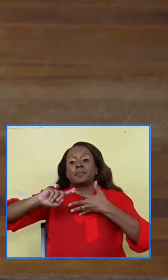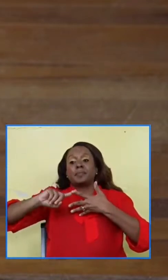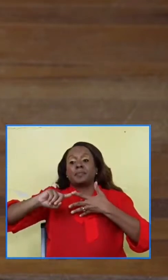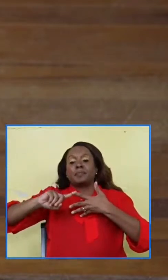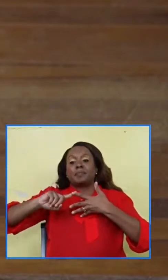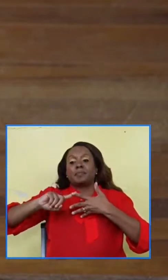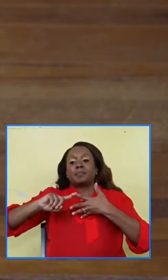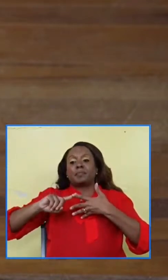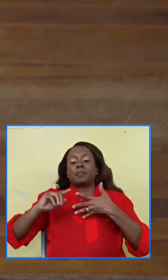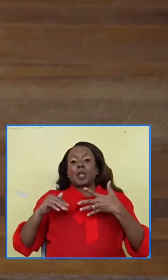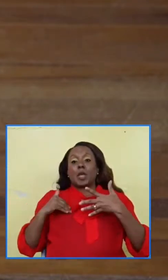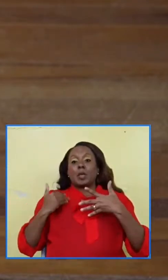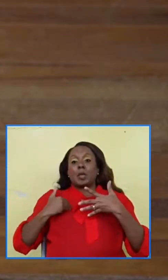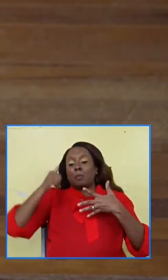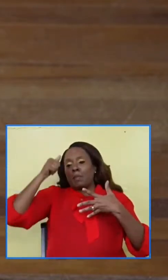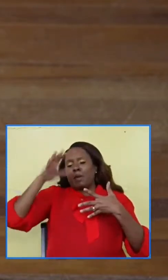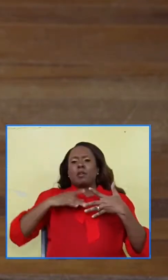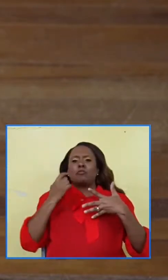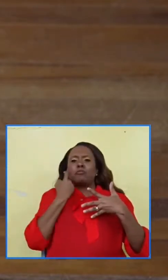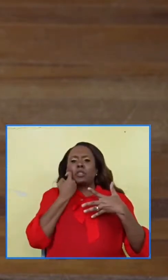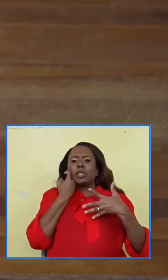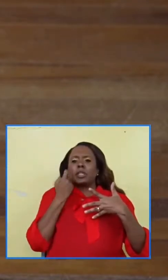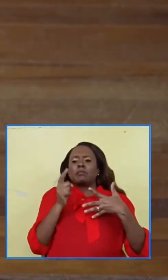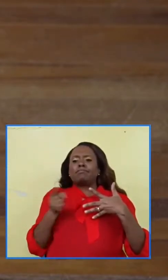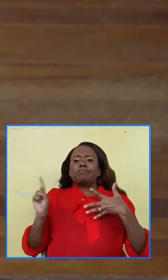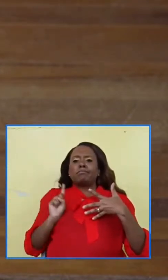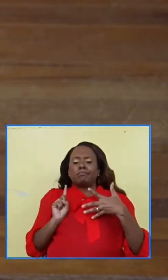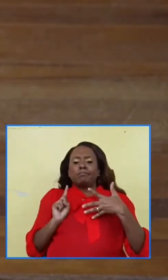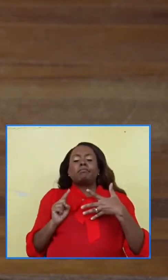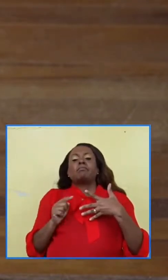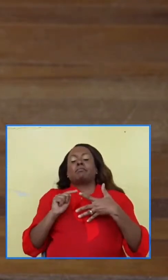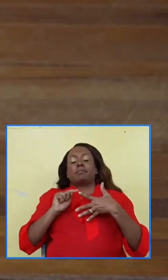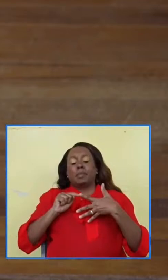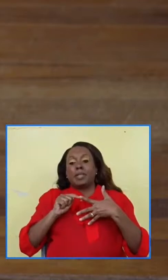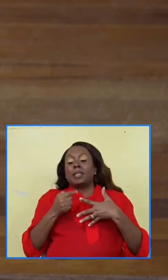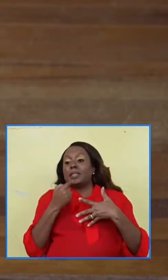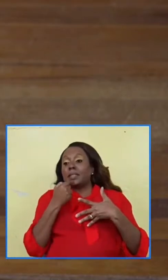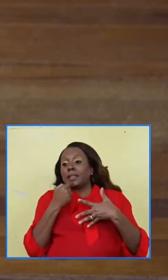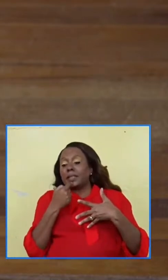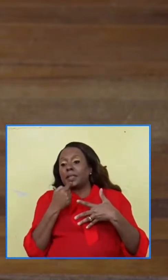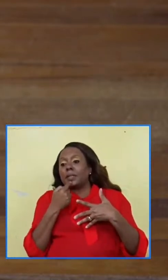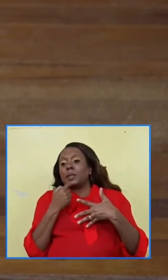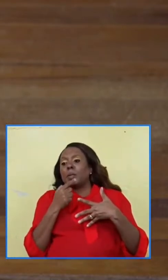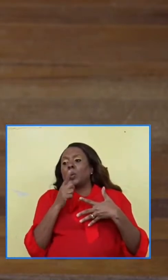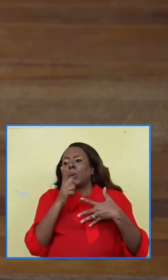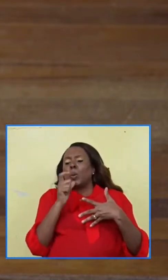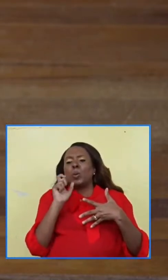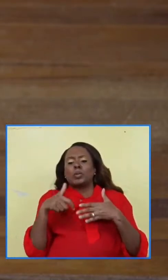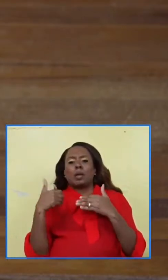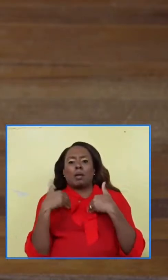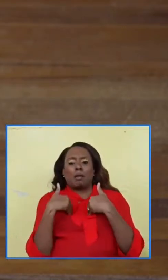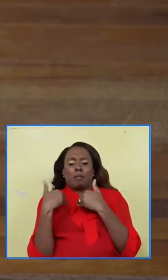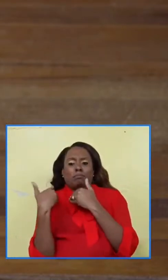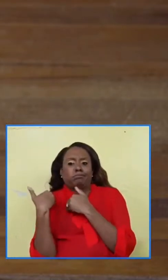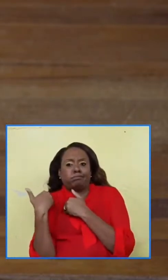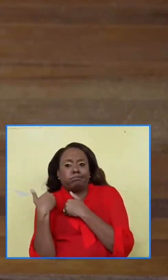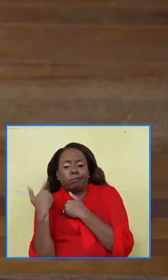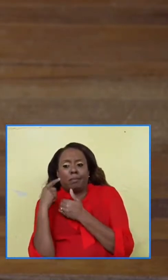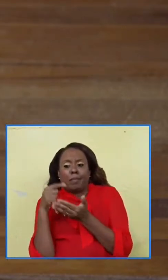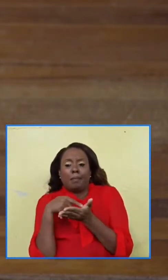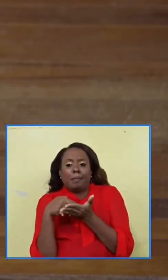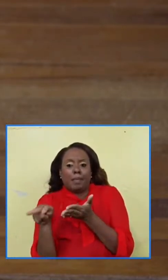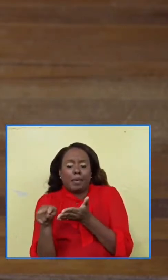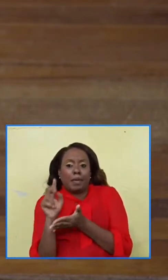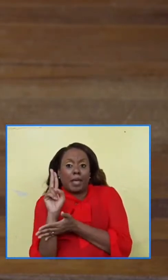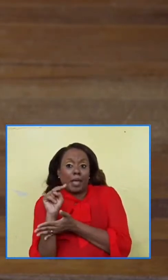the young man mentioned in terms of employers and who should bear the responsibility of paying